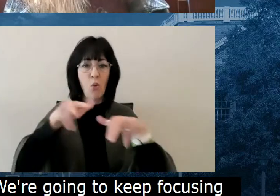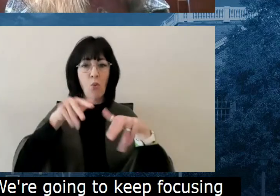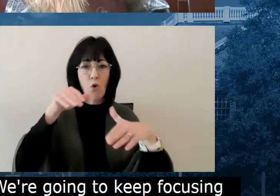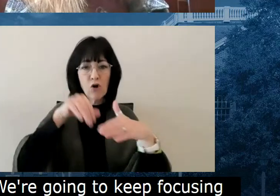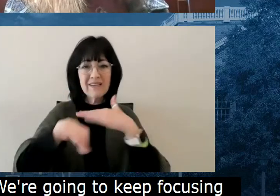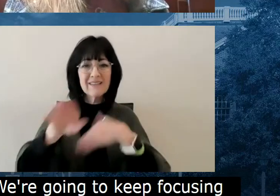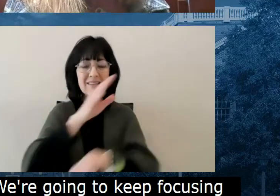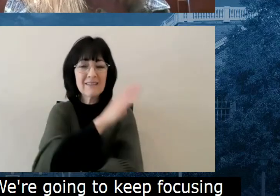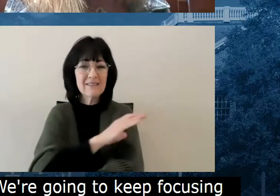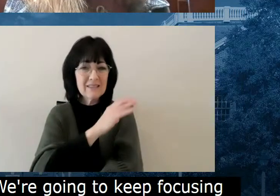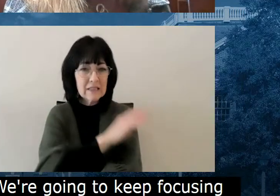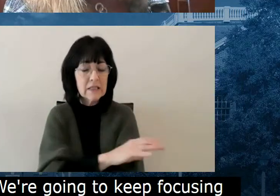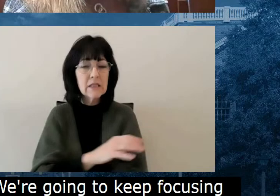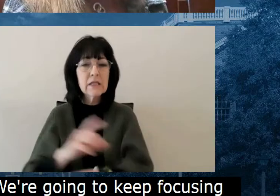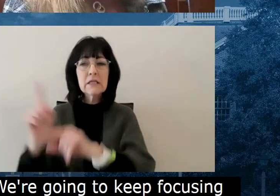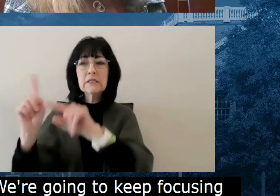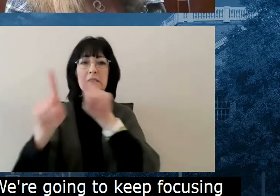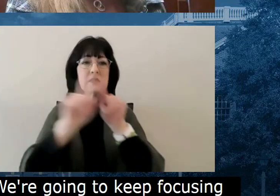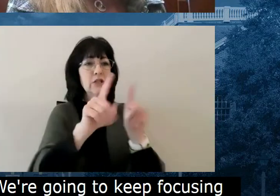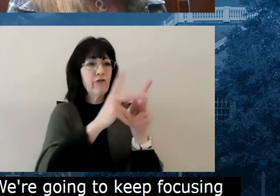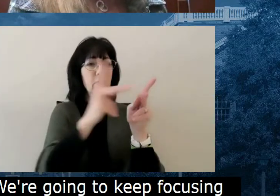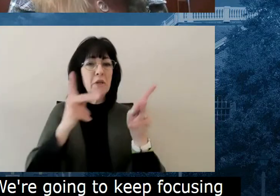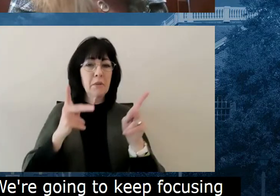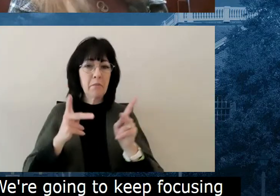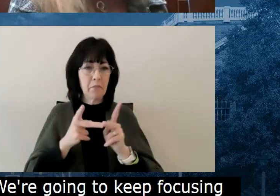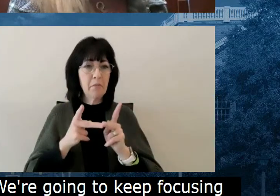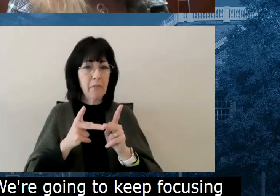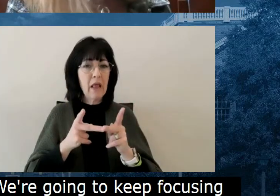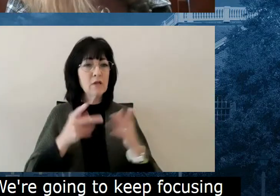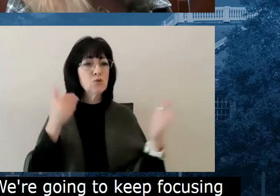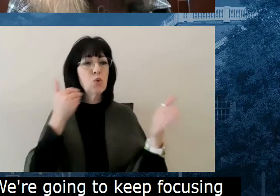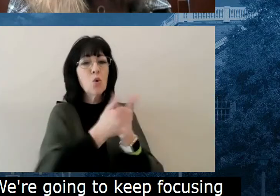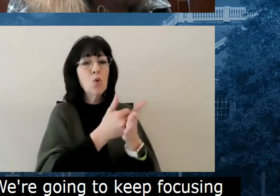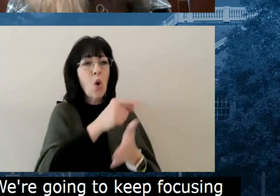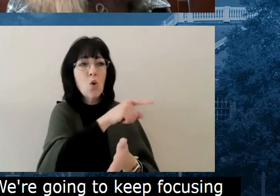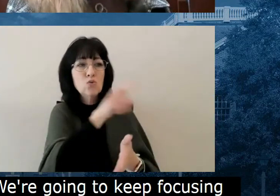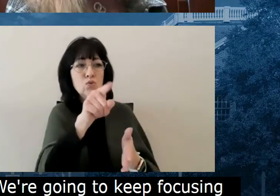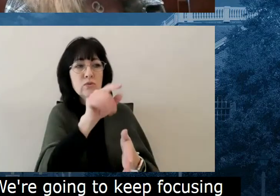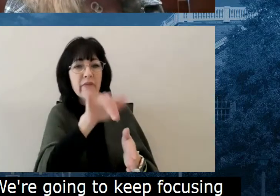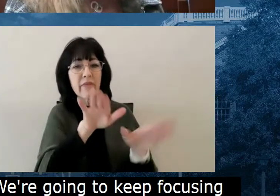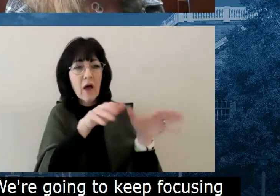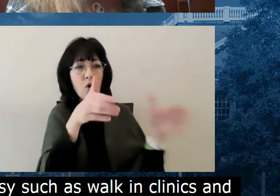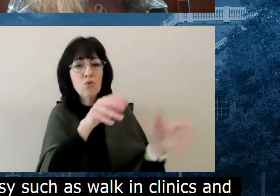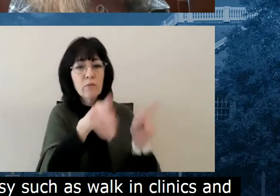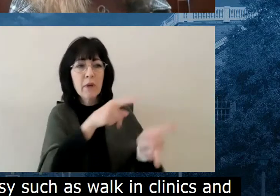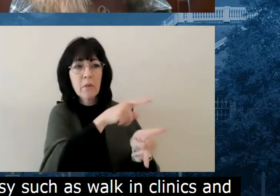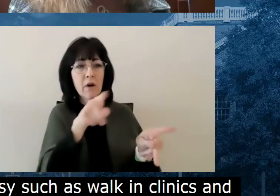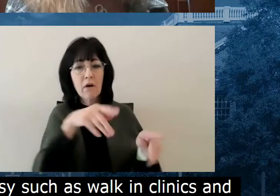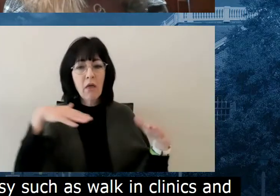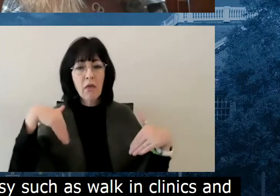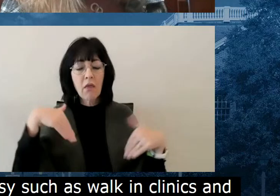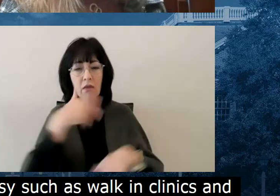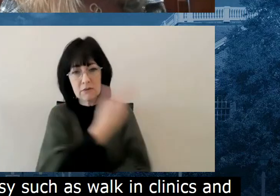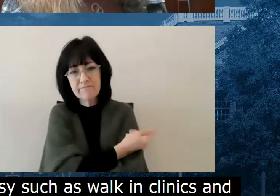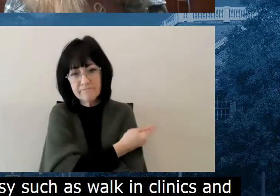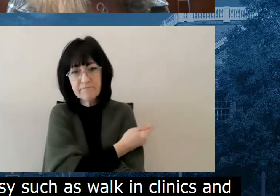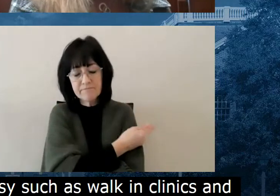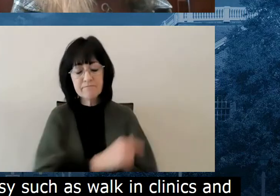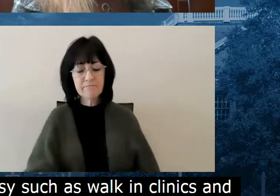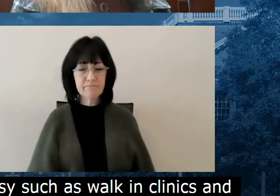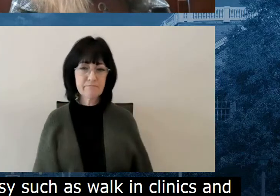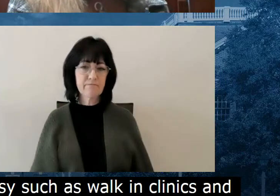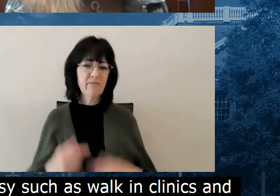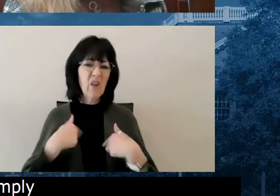where people are located to just simply make it easier for people to get vaccinated. That